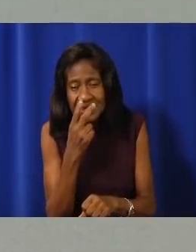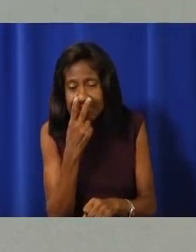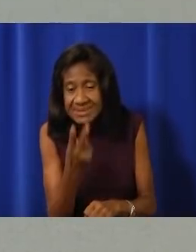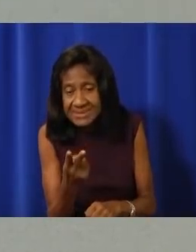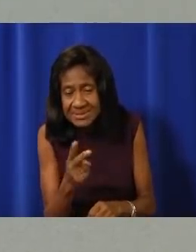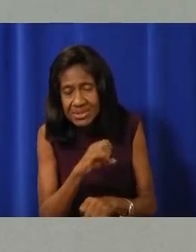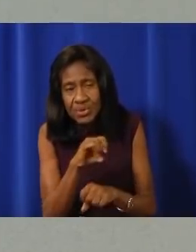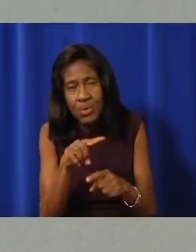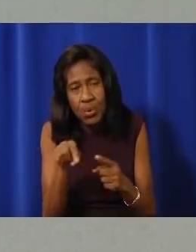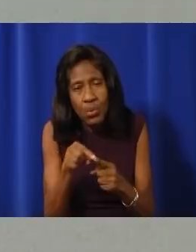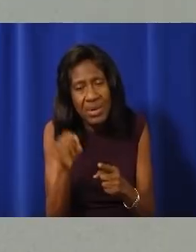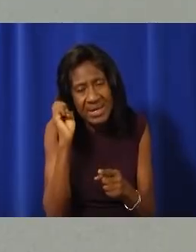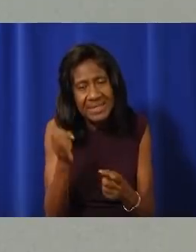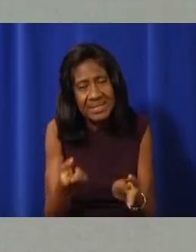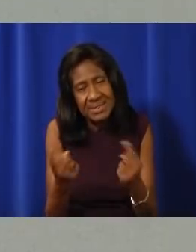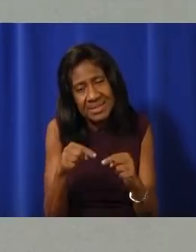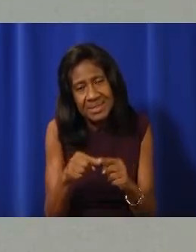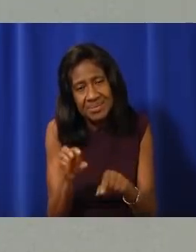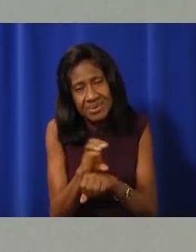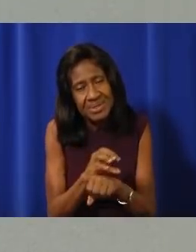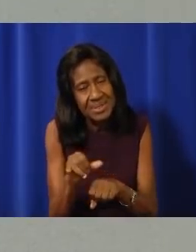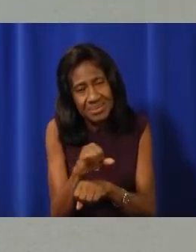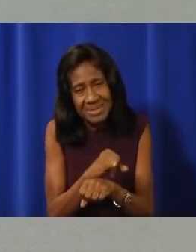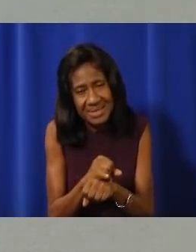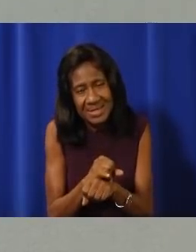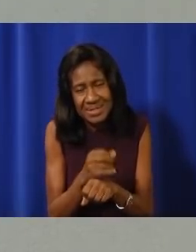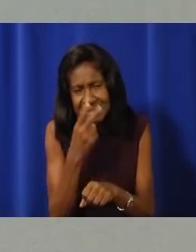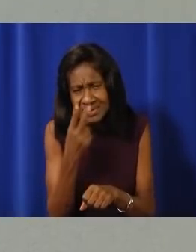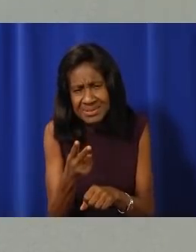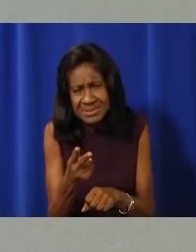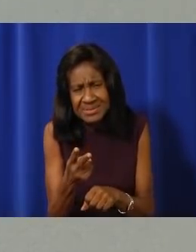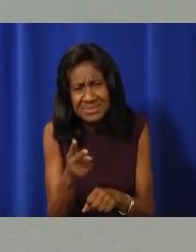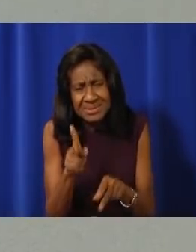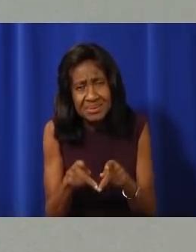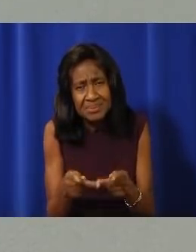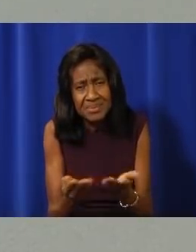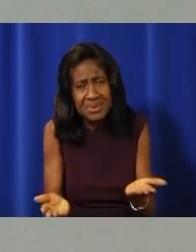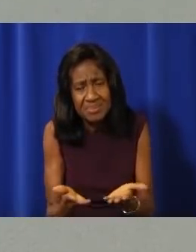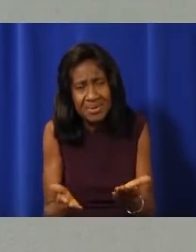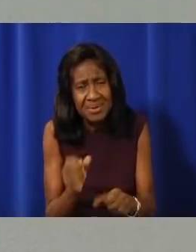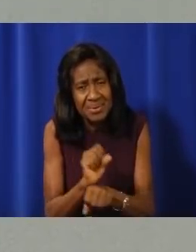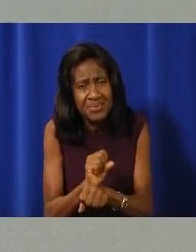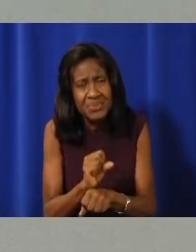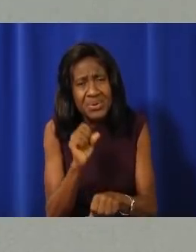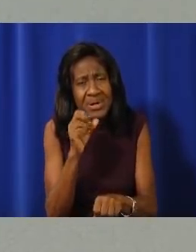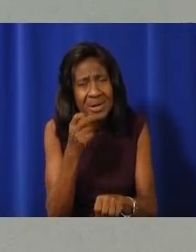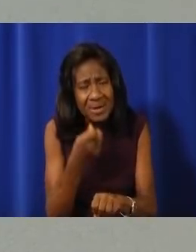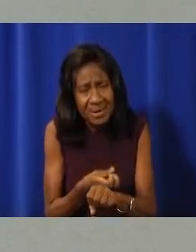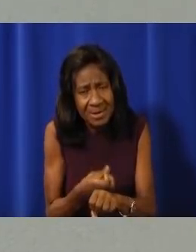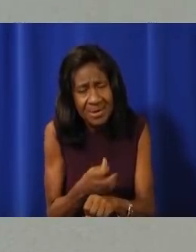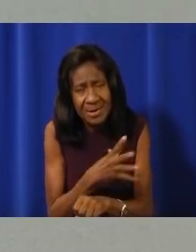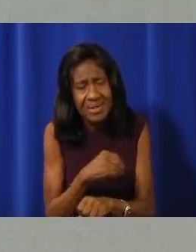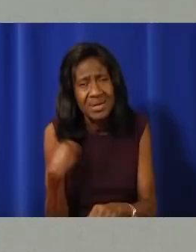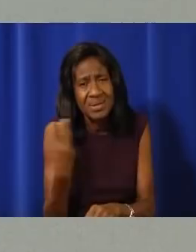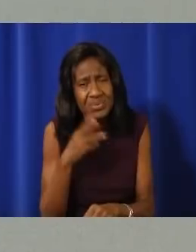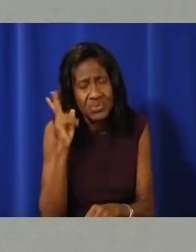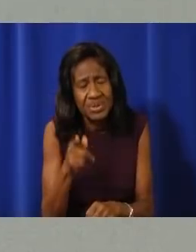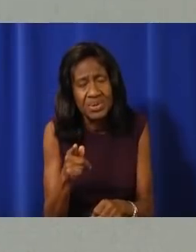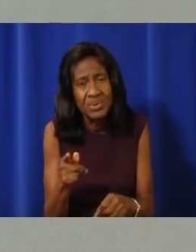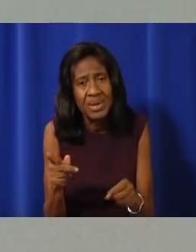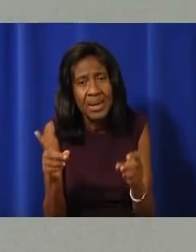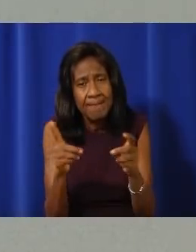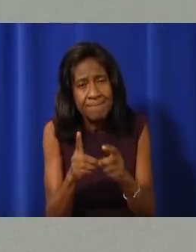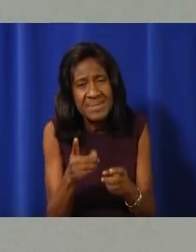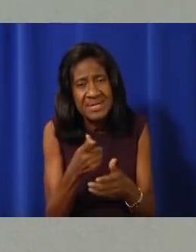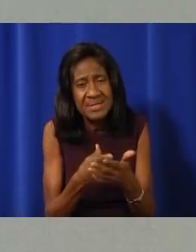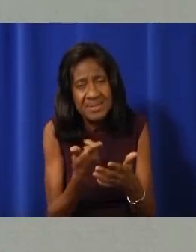that everyone here has shown, and I am confident that we will meet these latest challenges with confidence and resolve. Thank you,